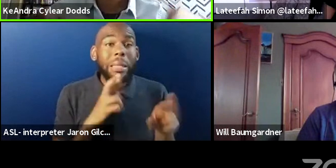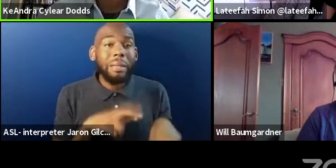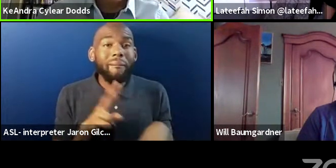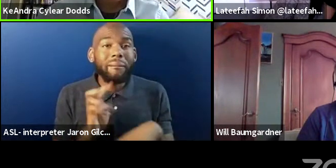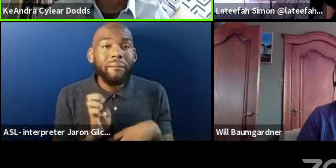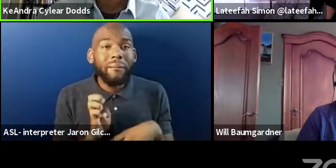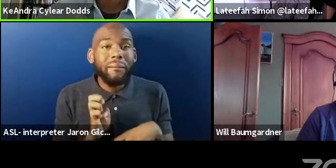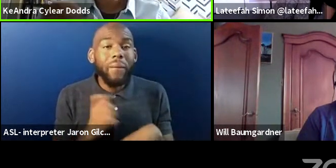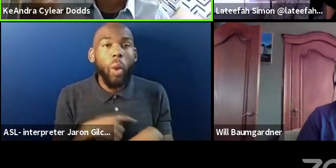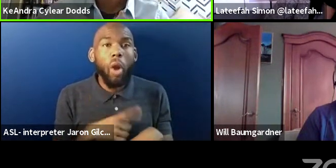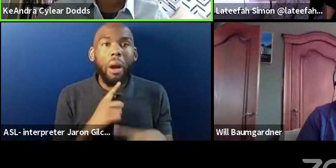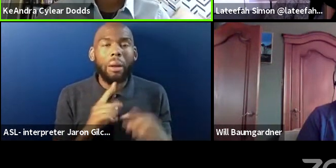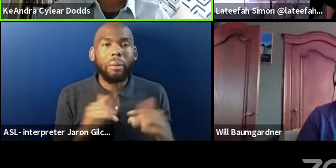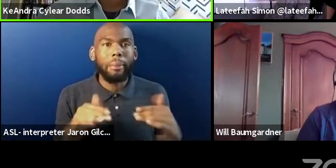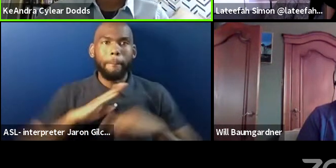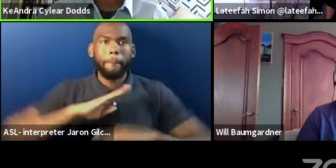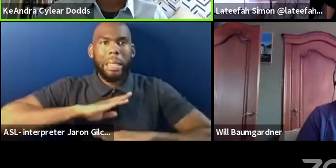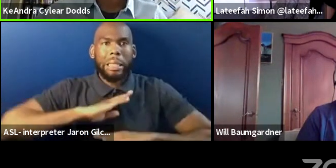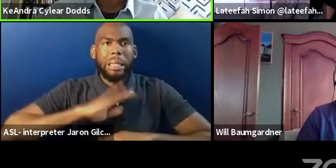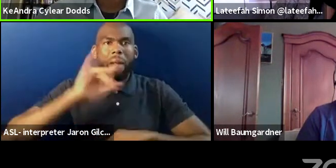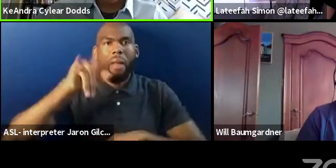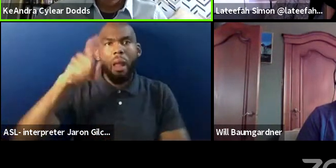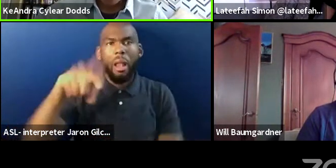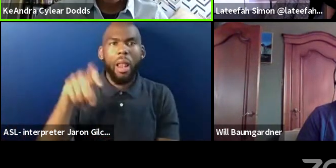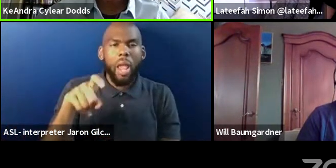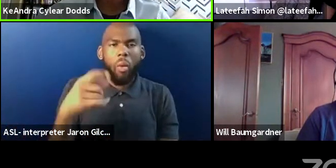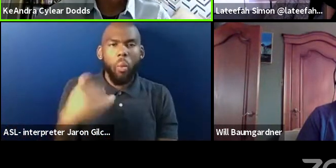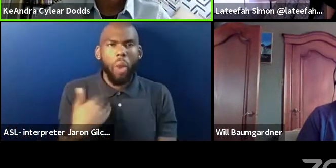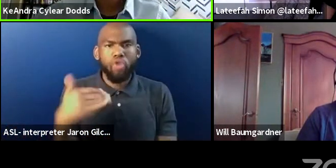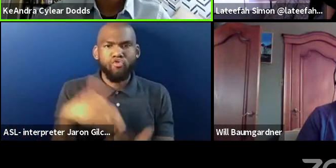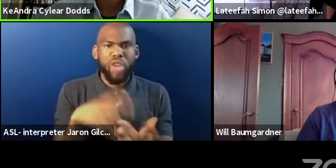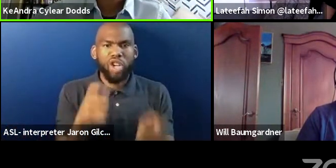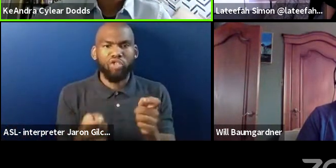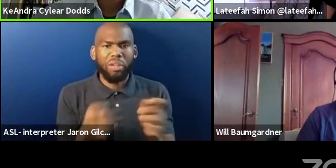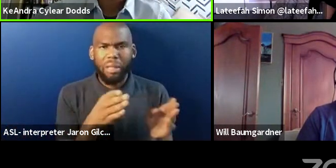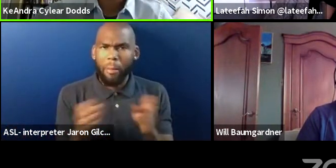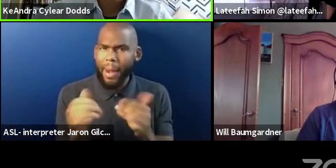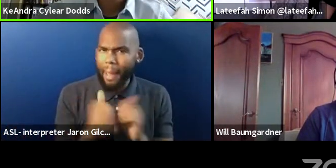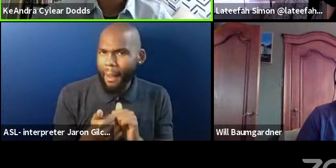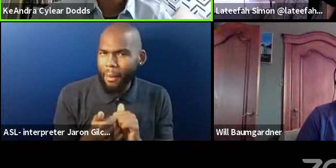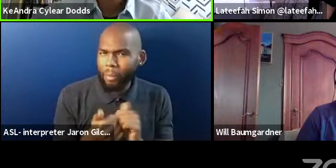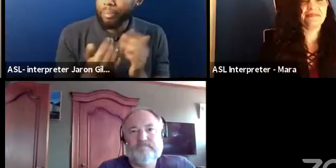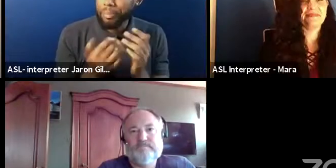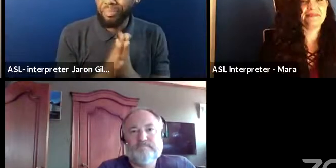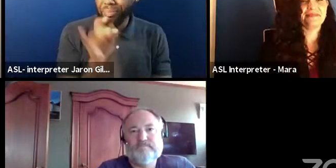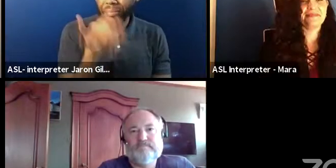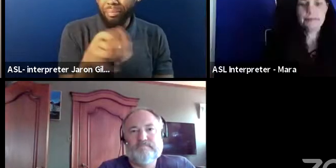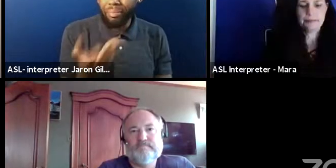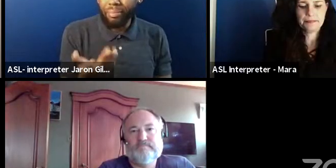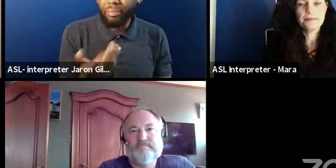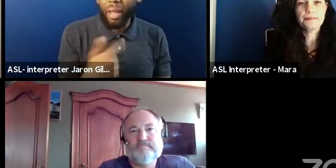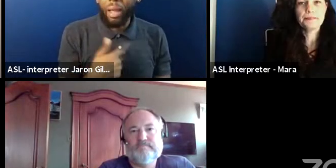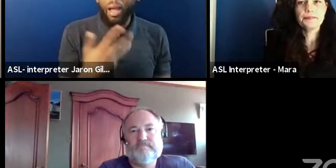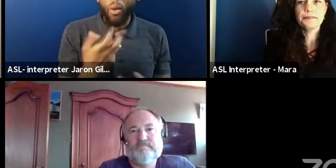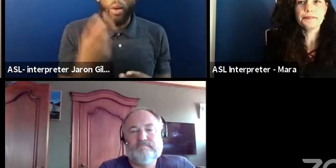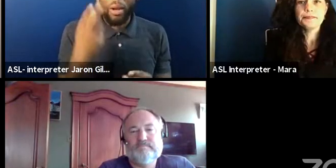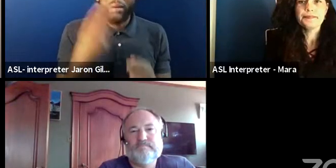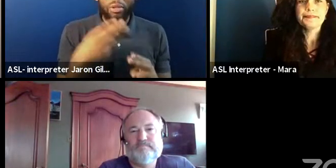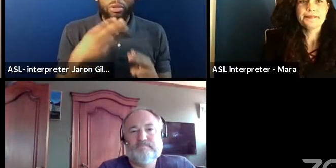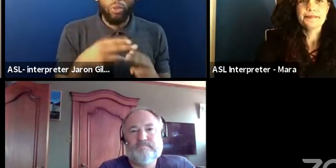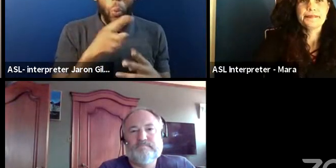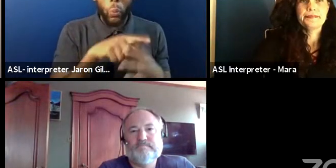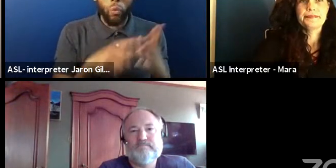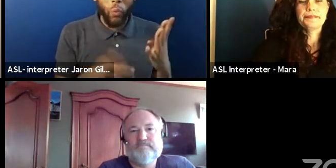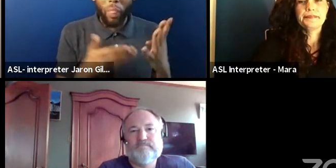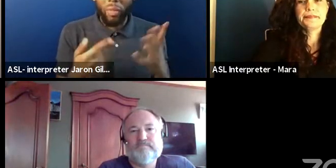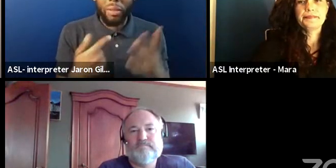meeting the needs? How do we readjust our planning? So I wanted to mention those few things because